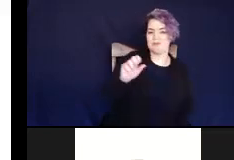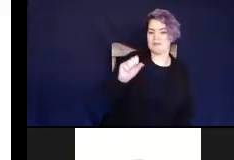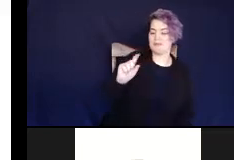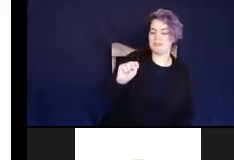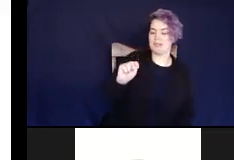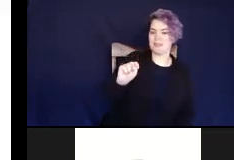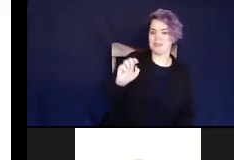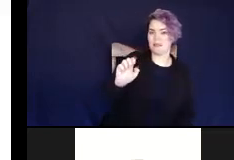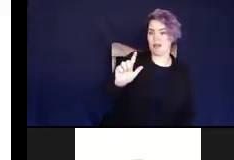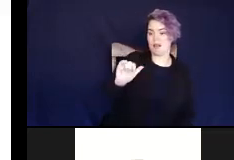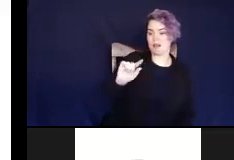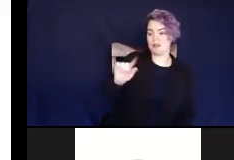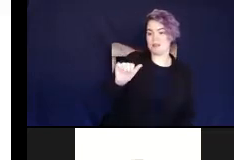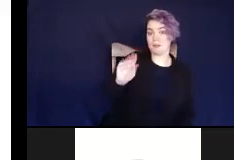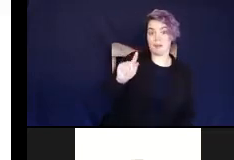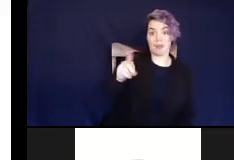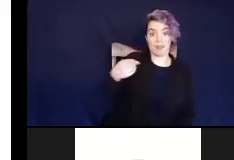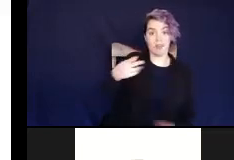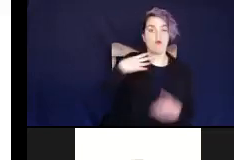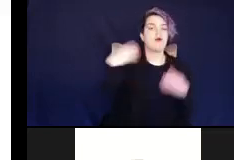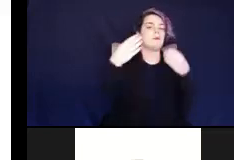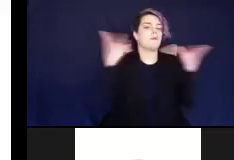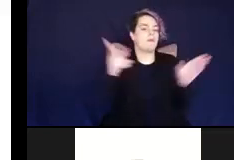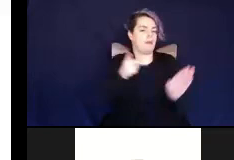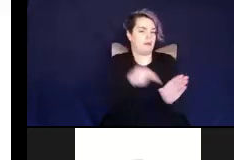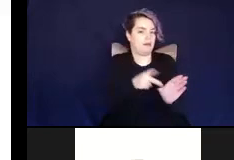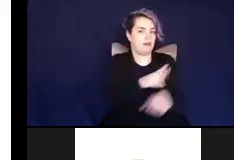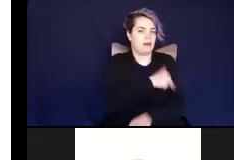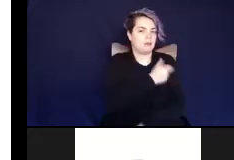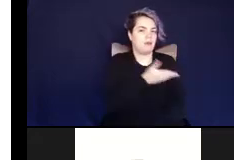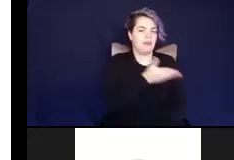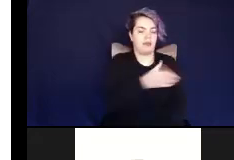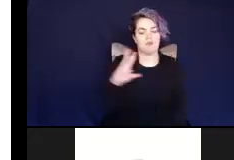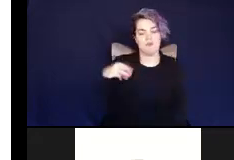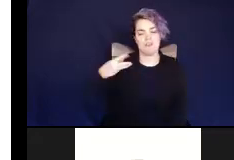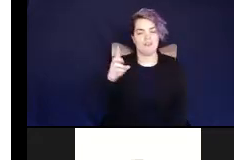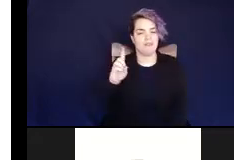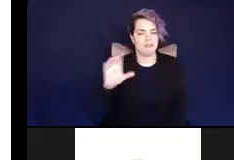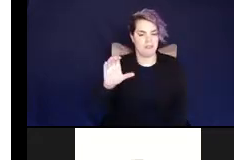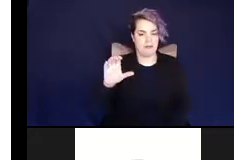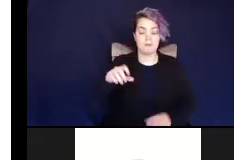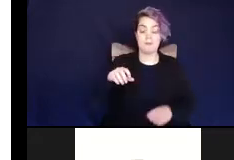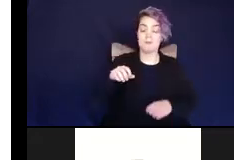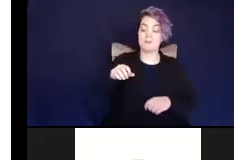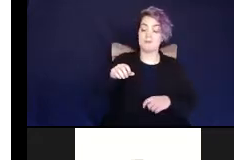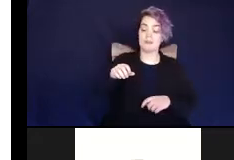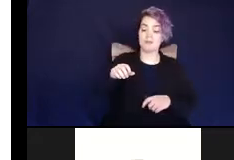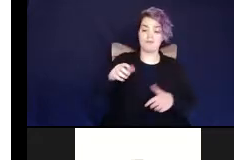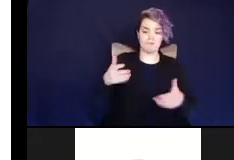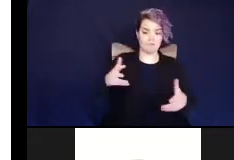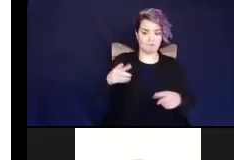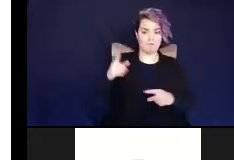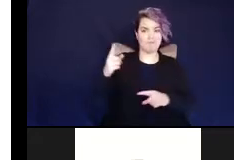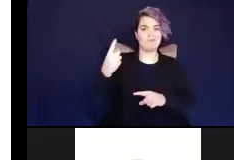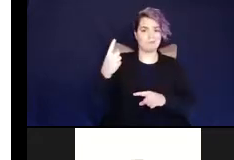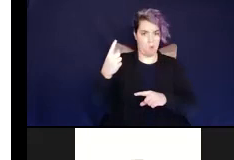hospital in DC. And there was already a case that was happening from last year.